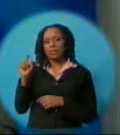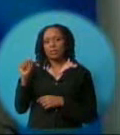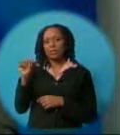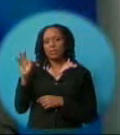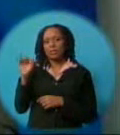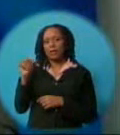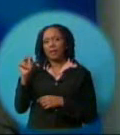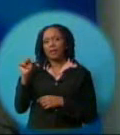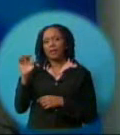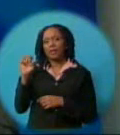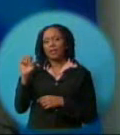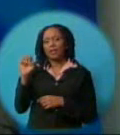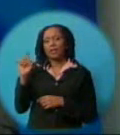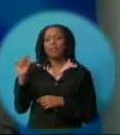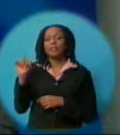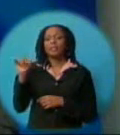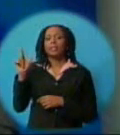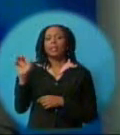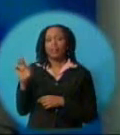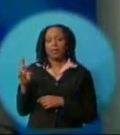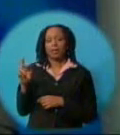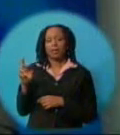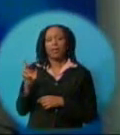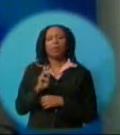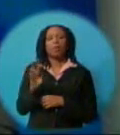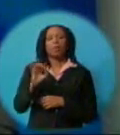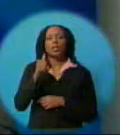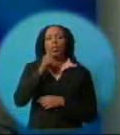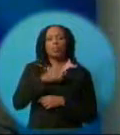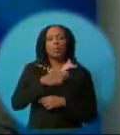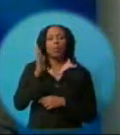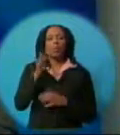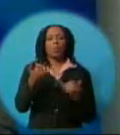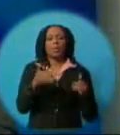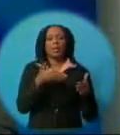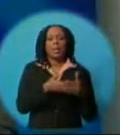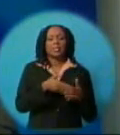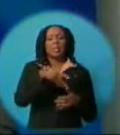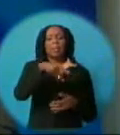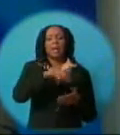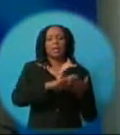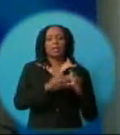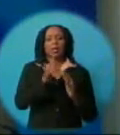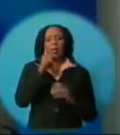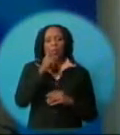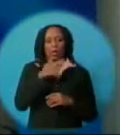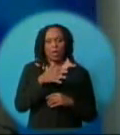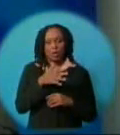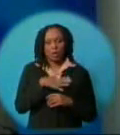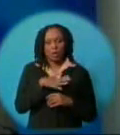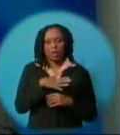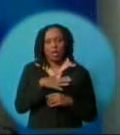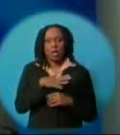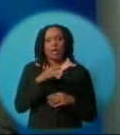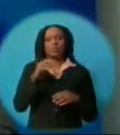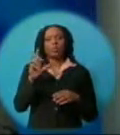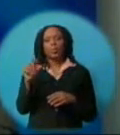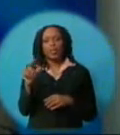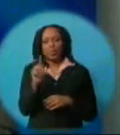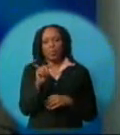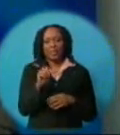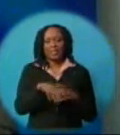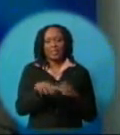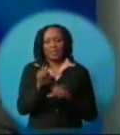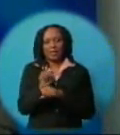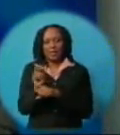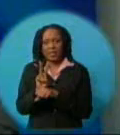Taylor. The Windies women will take on Pakistan women in 4 one-day internationals and 4 international 2020s in St.